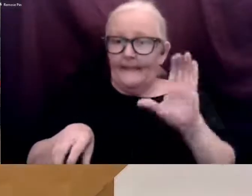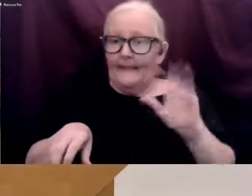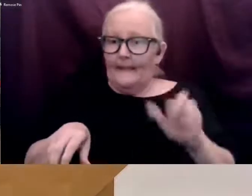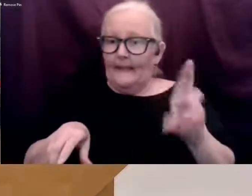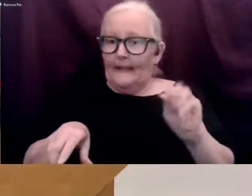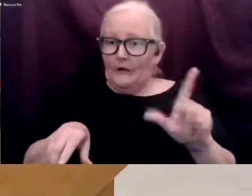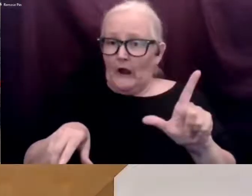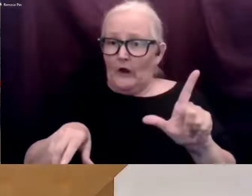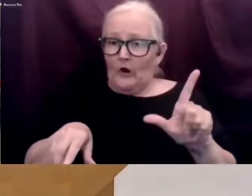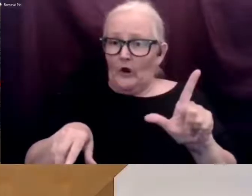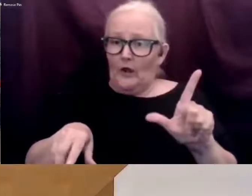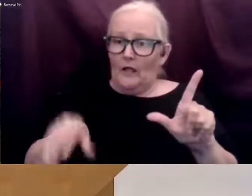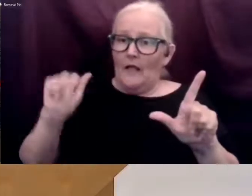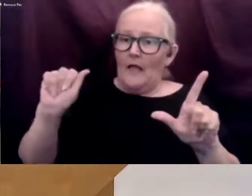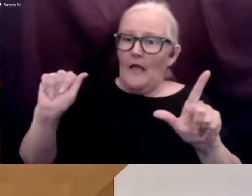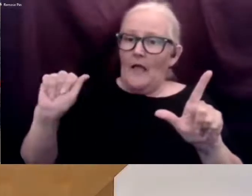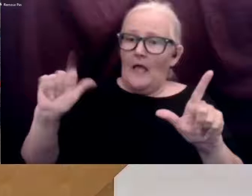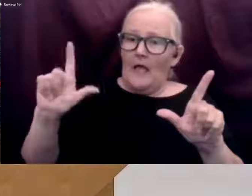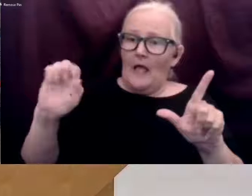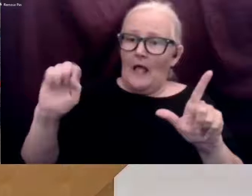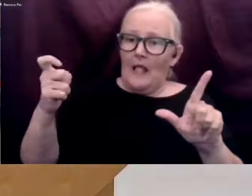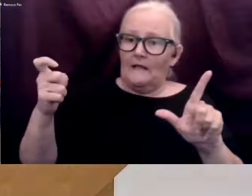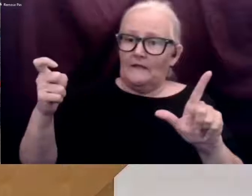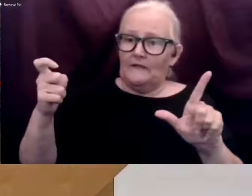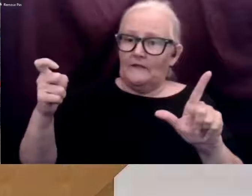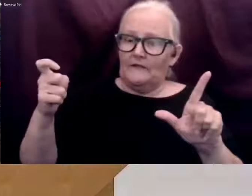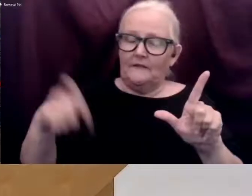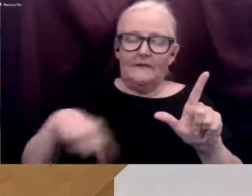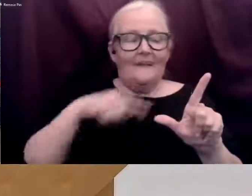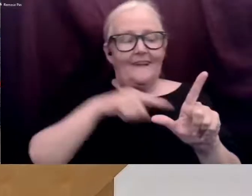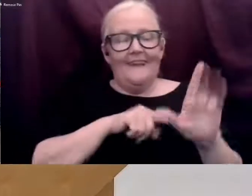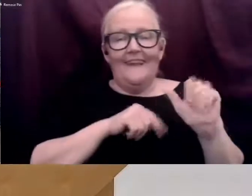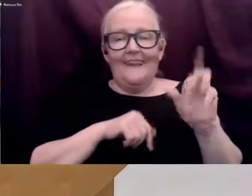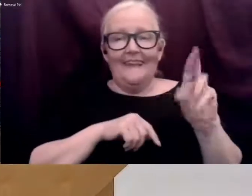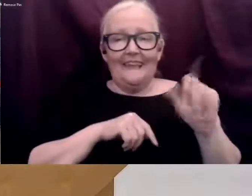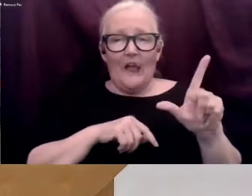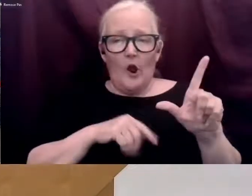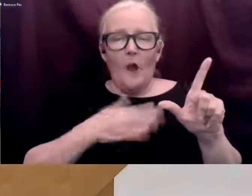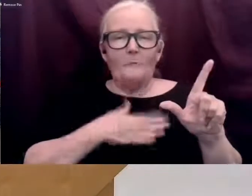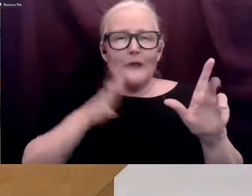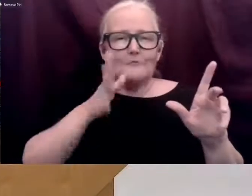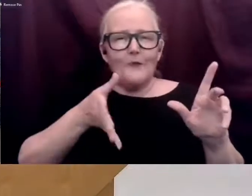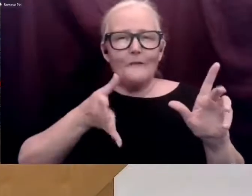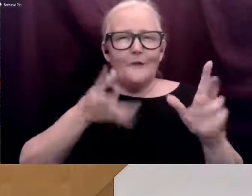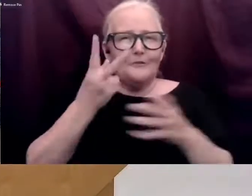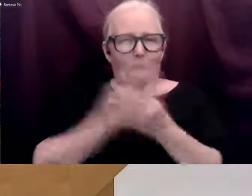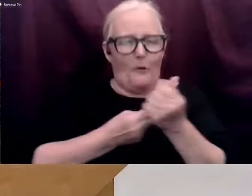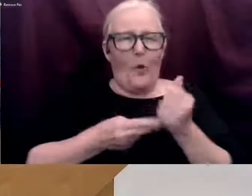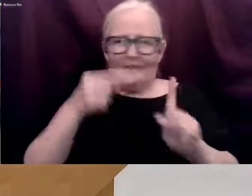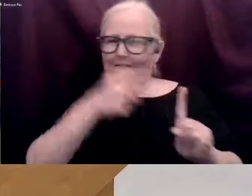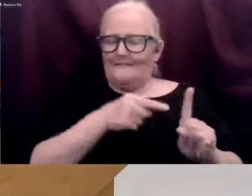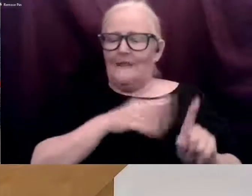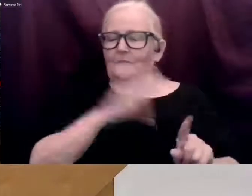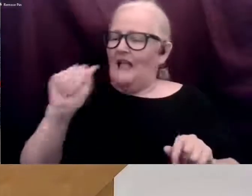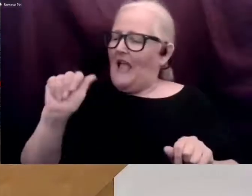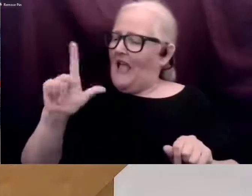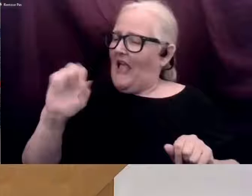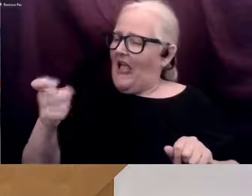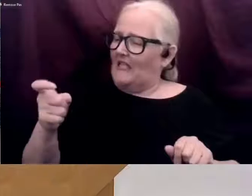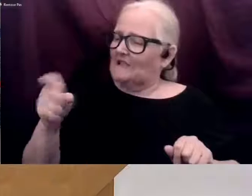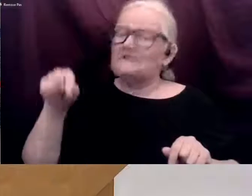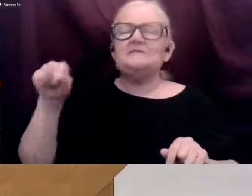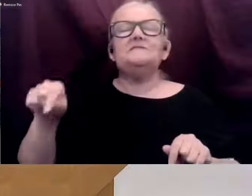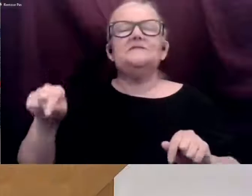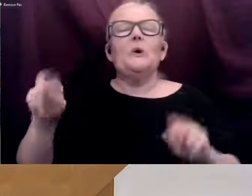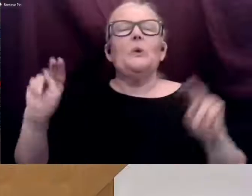both of my grandparents' name and I like it, and Alex because it seems just like a nice gender-neutral name for this child. So Carol and Alex are sitting together at this